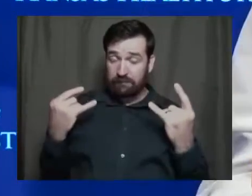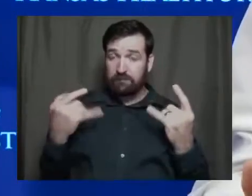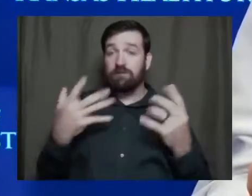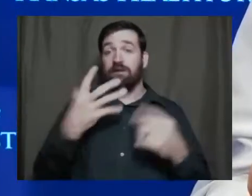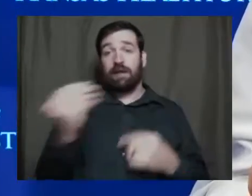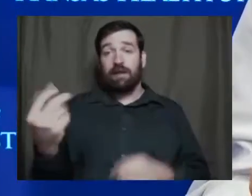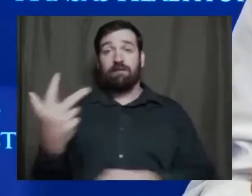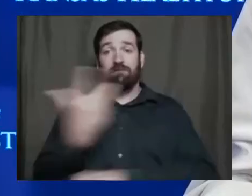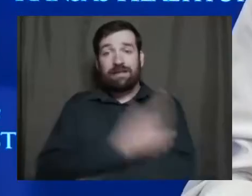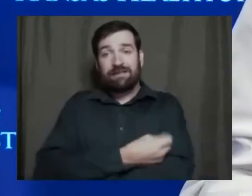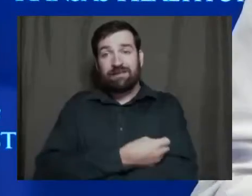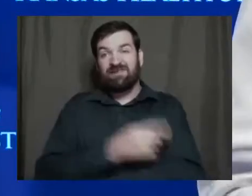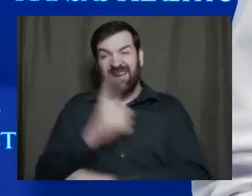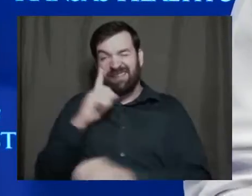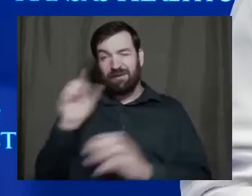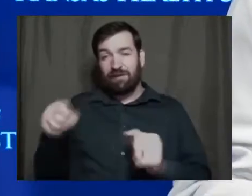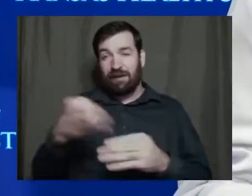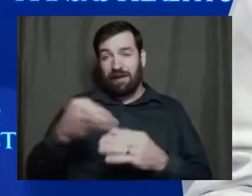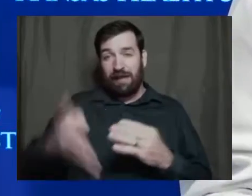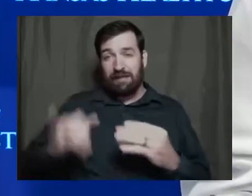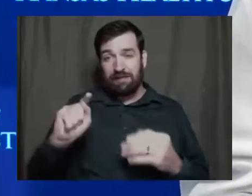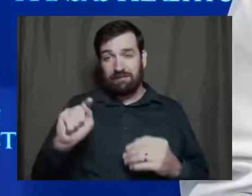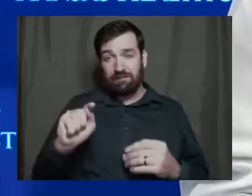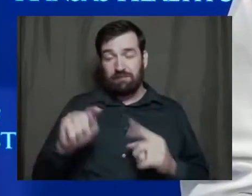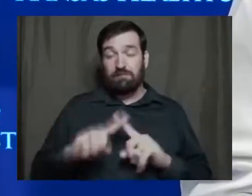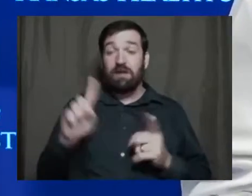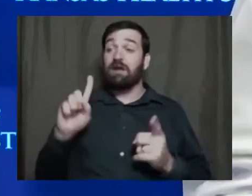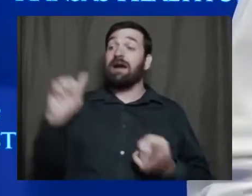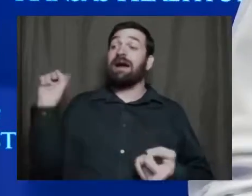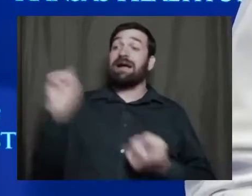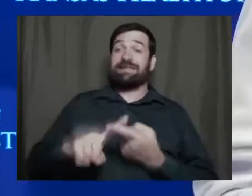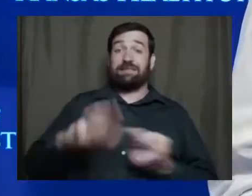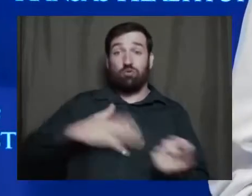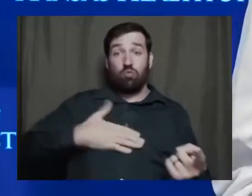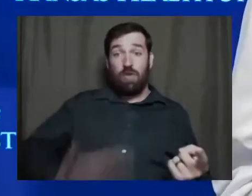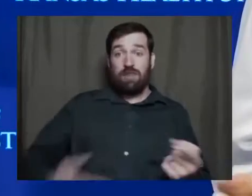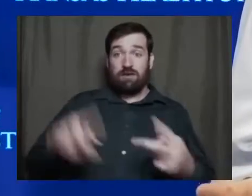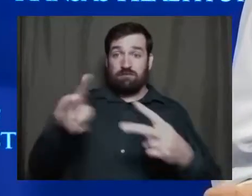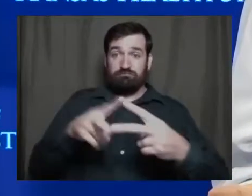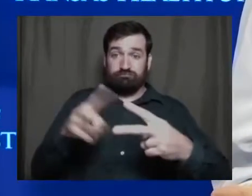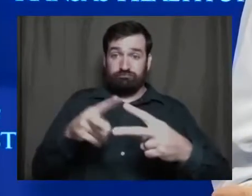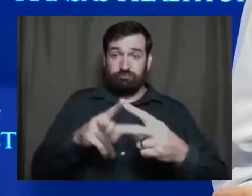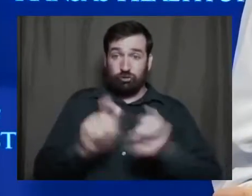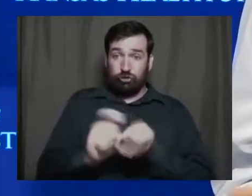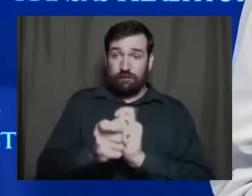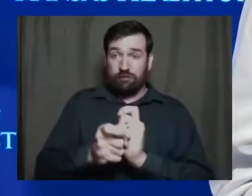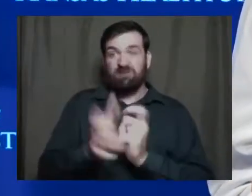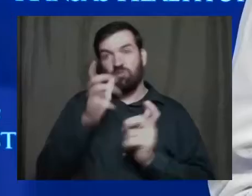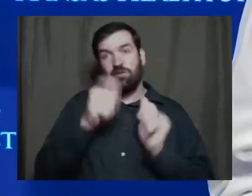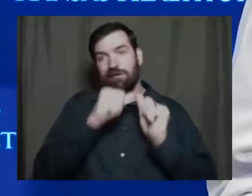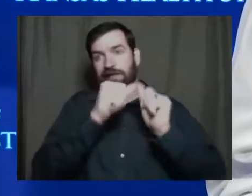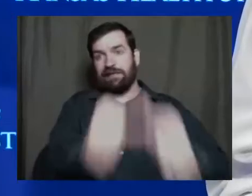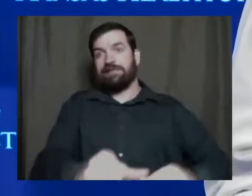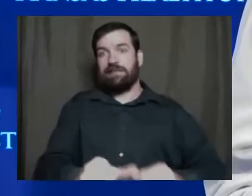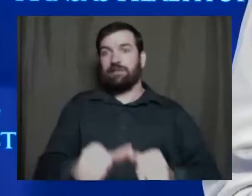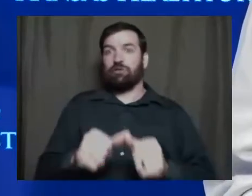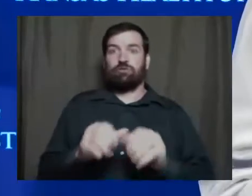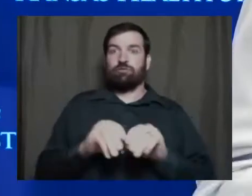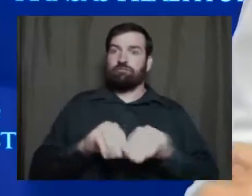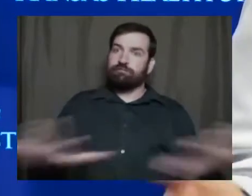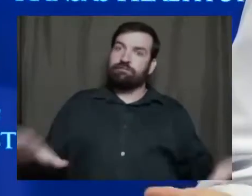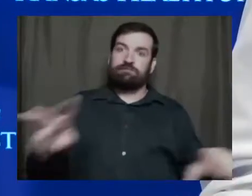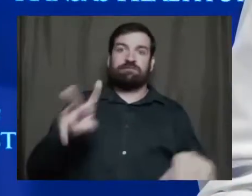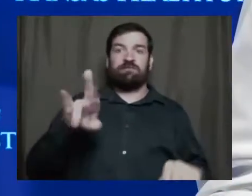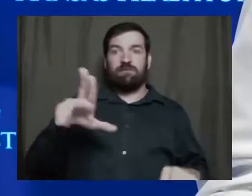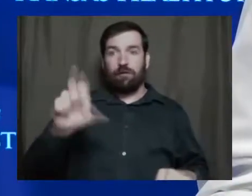think we can put an end to this. But until we're willing to make those two changes in our life, we're going to continue to shed the virus and spread the virus, and that's